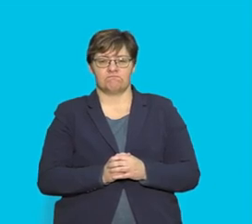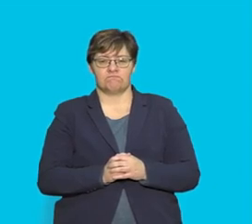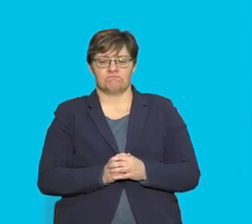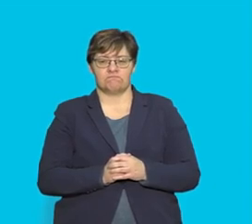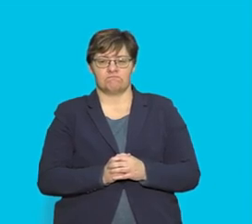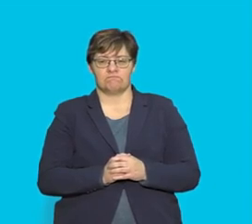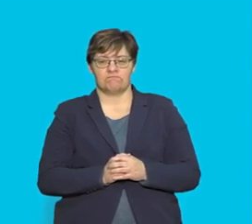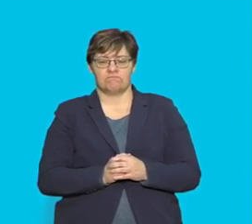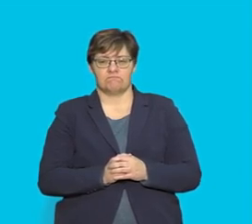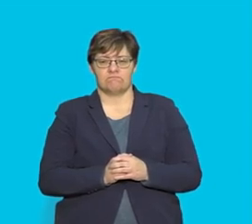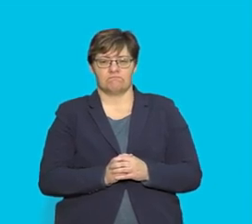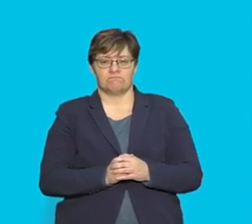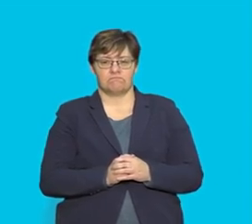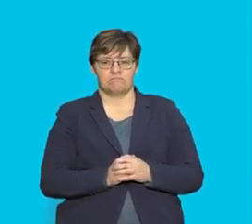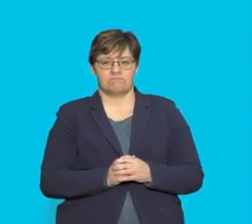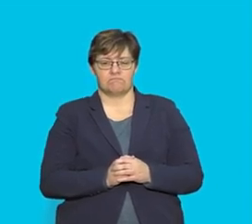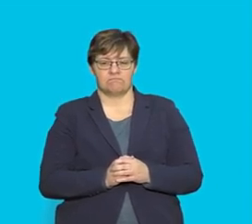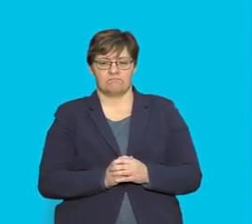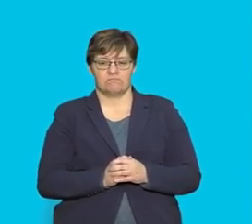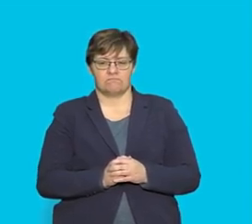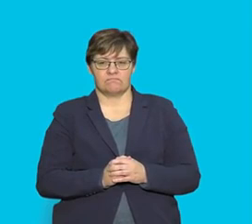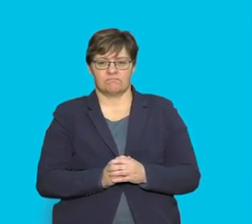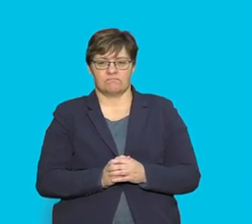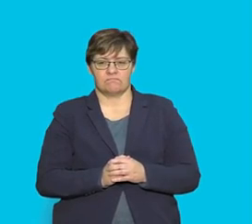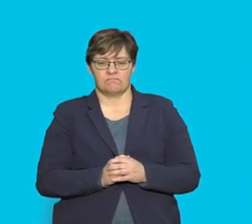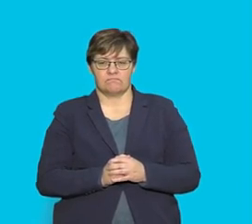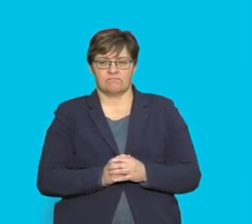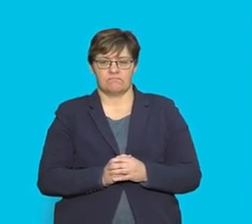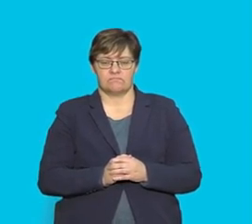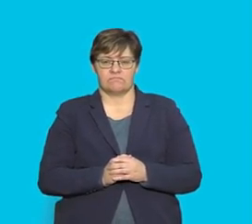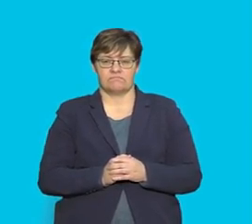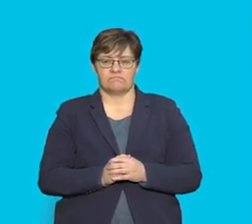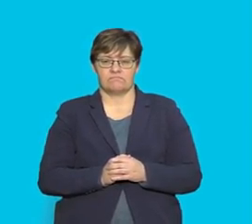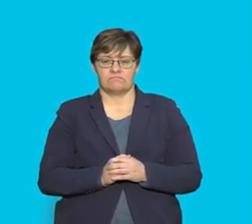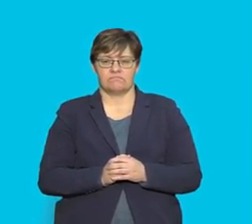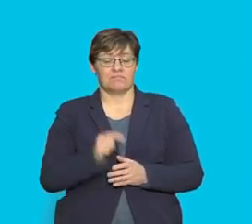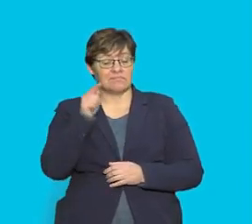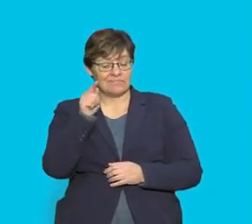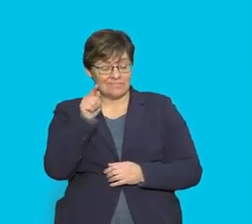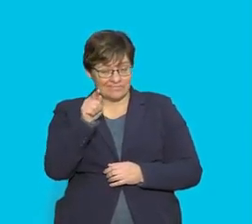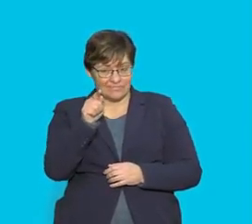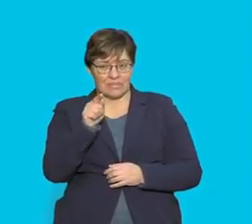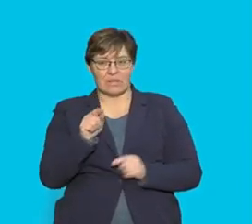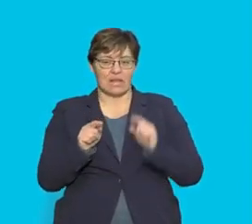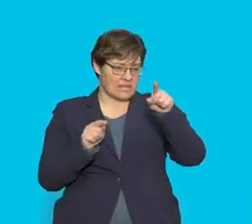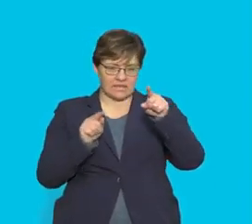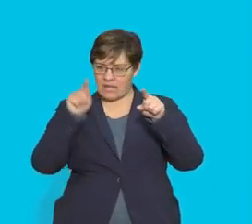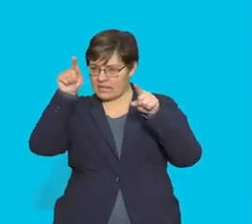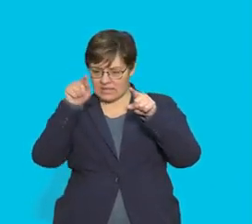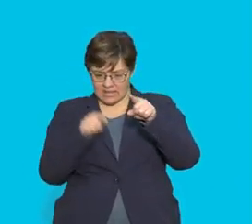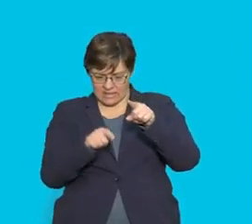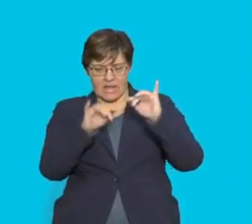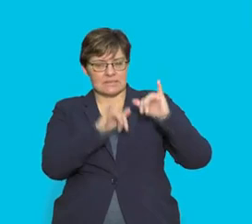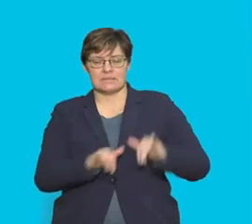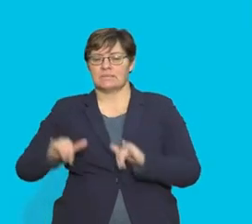let me just remove this. I'll just leave it as iso because then I won't have enough space. Then with this one, this angle, that angle,